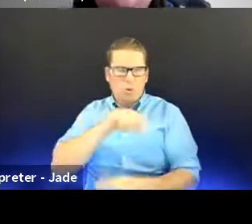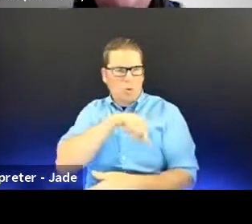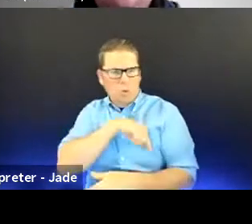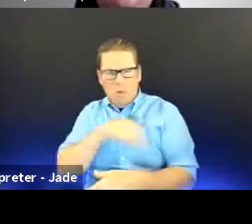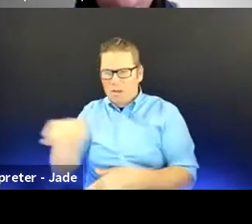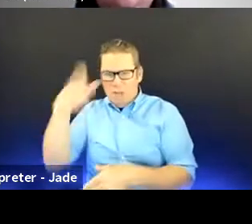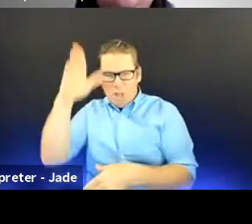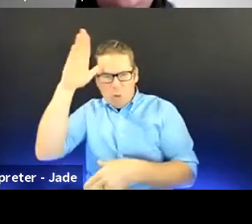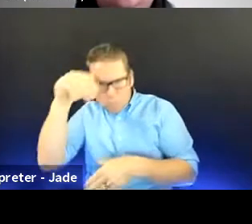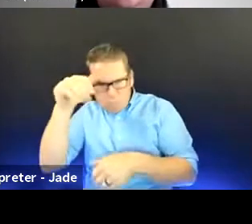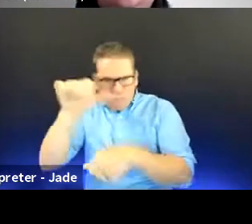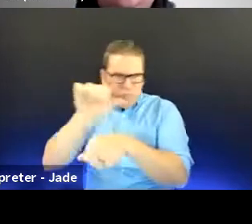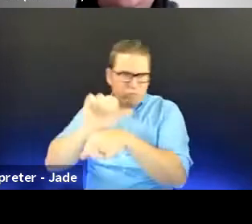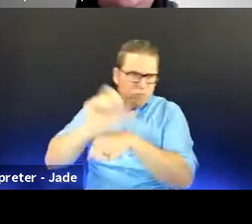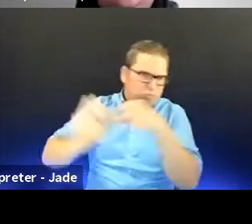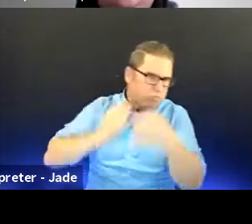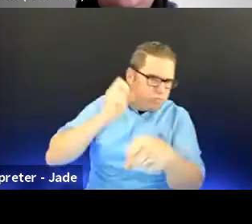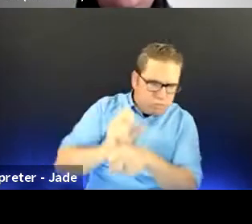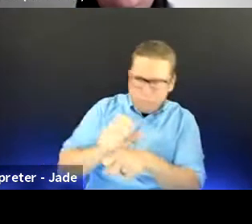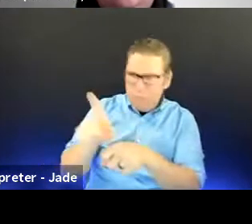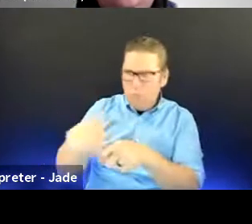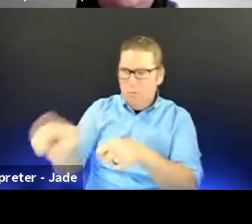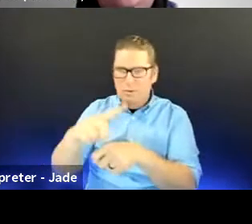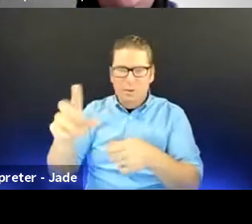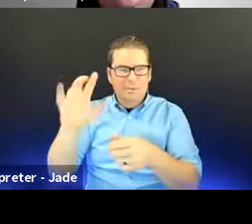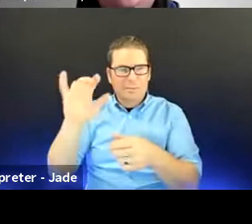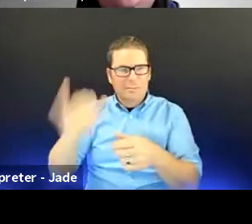I think, the greatest part of the job. So that's a bit of my journey.